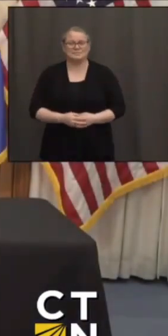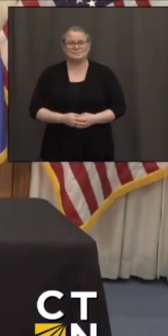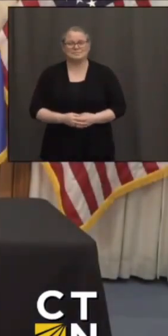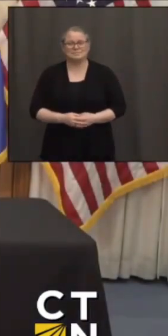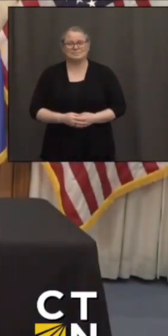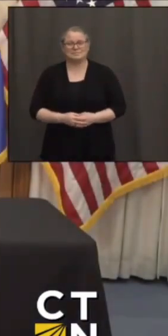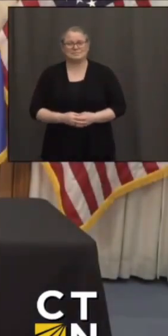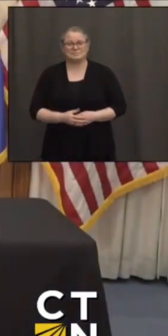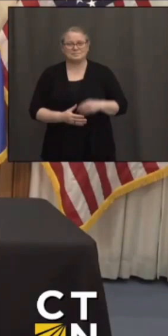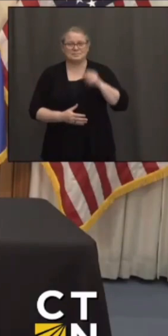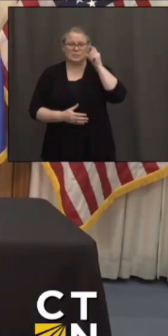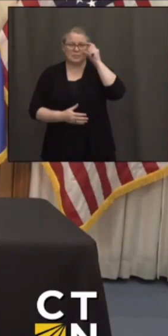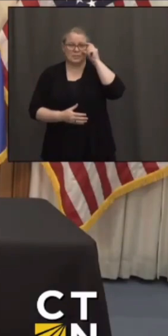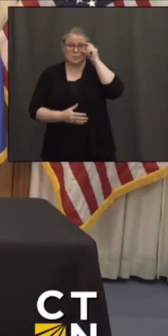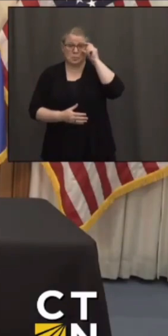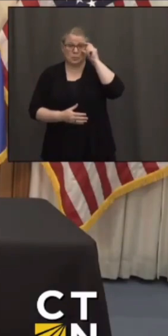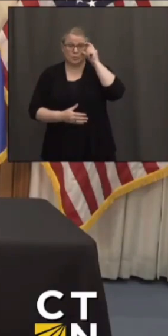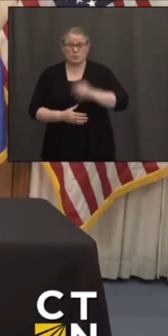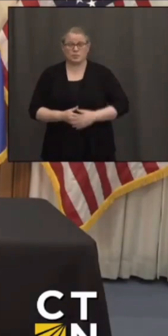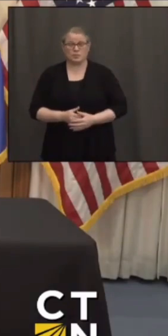Empty seats can't cheer.